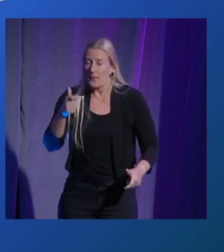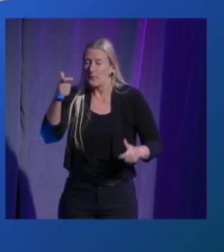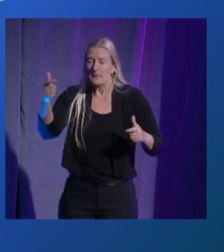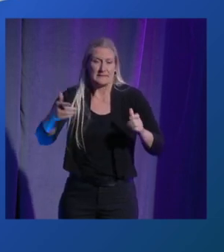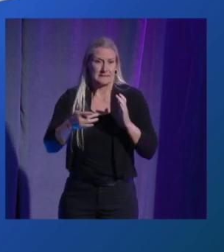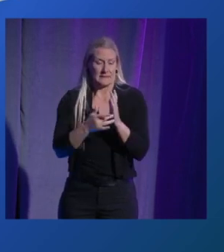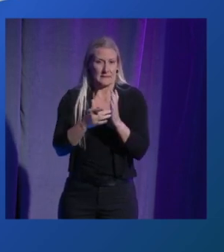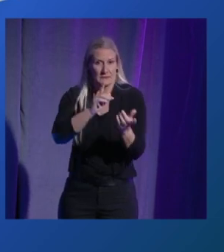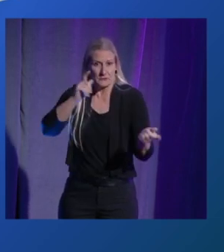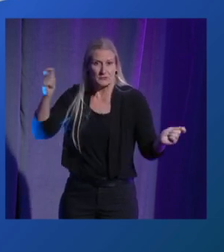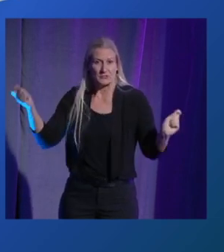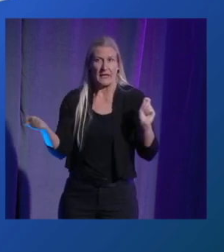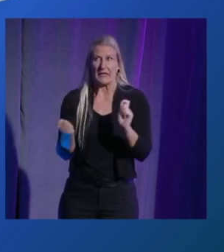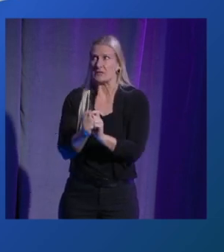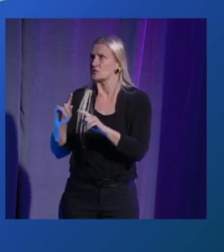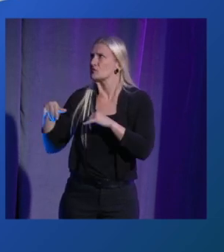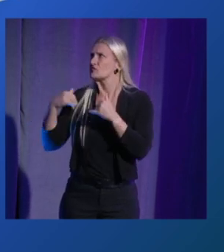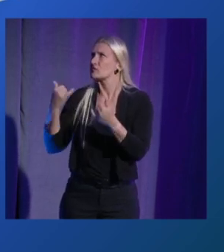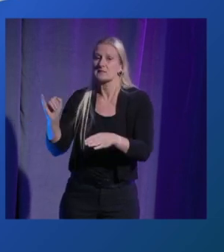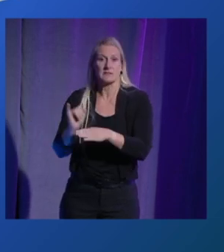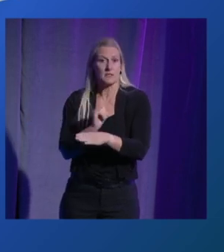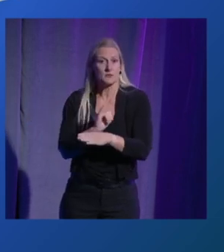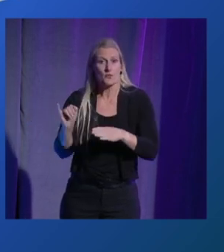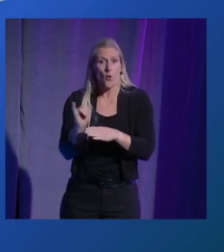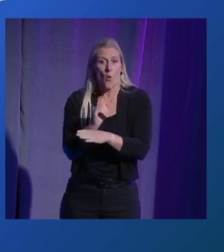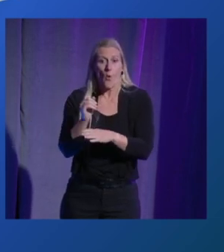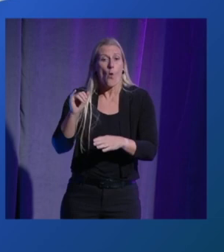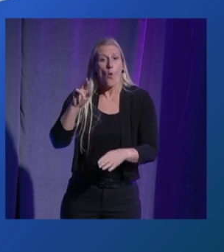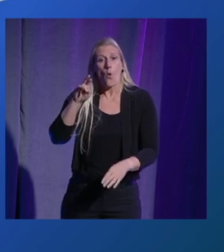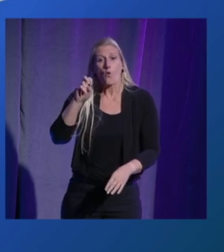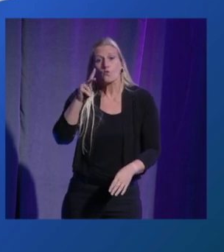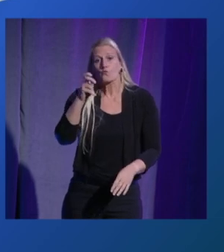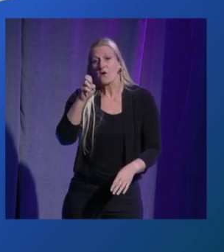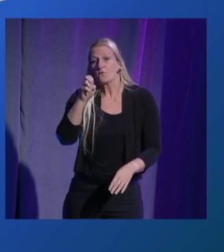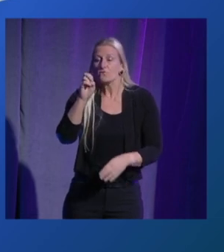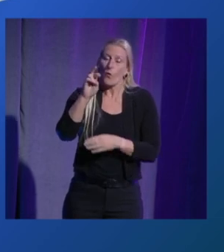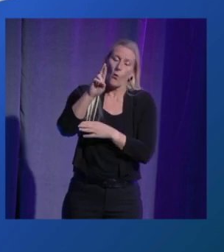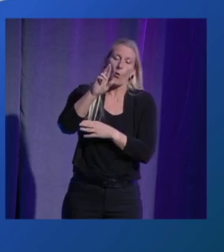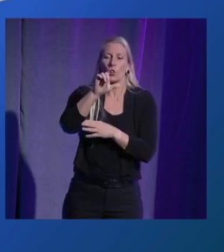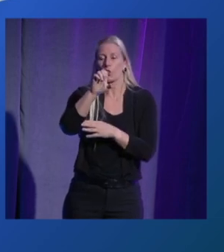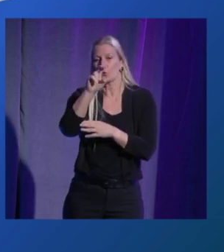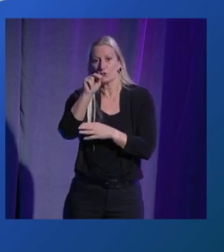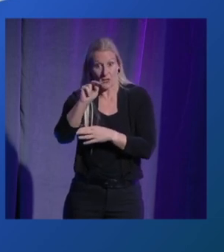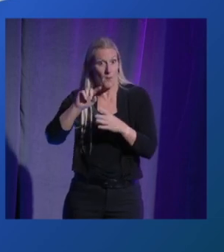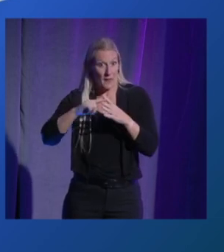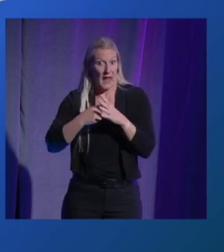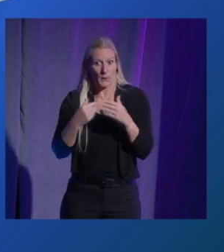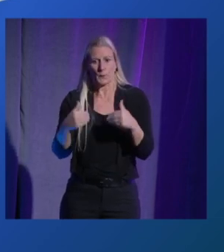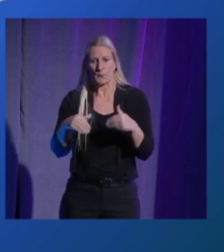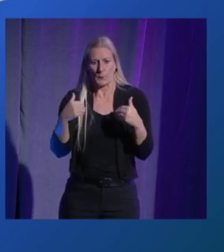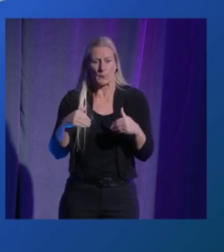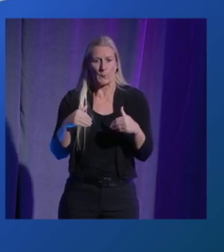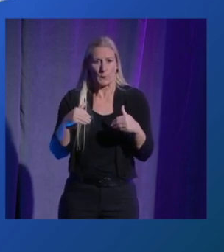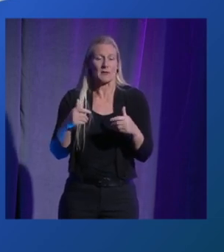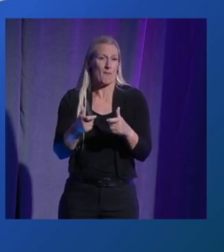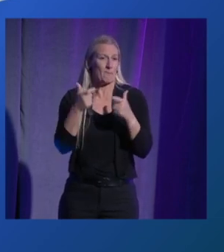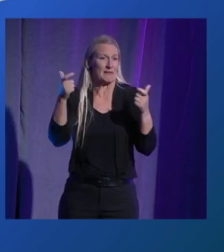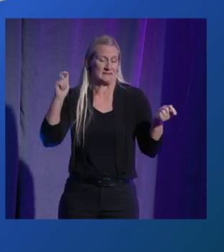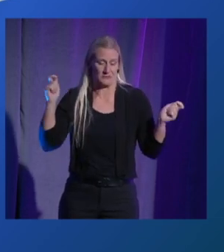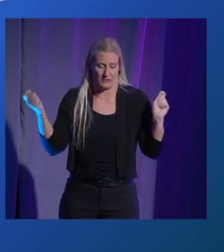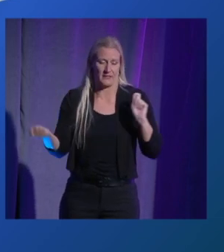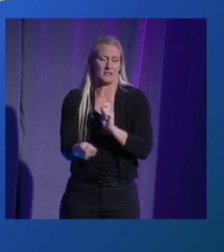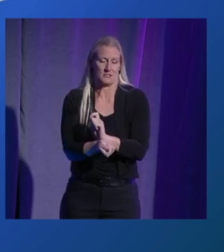change since the Industrial Revolution began uh the next 25 years of Chip design is going to be shocking